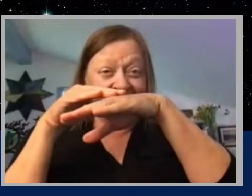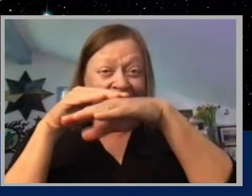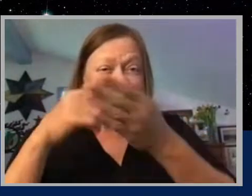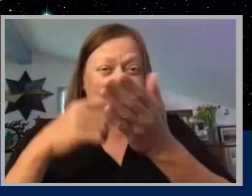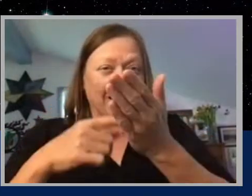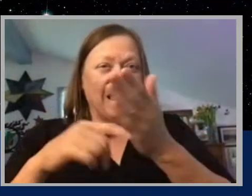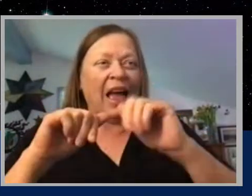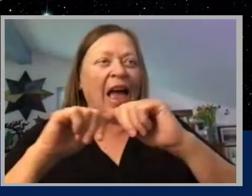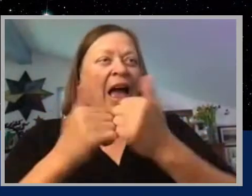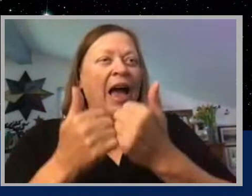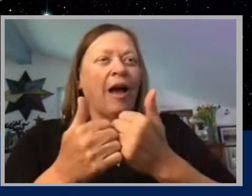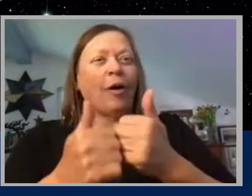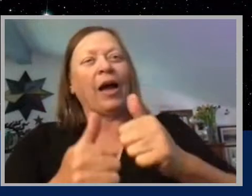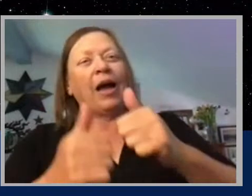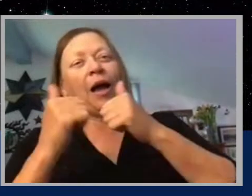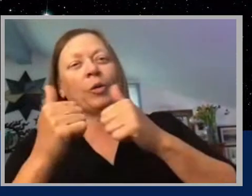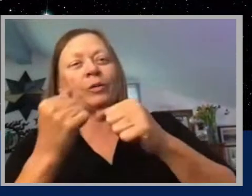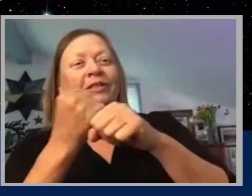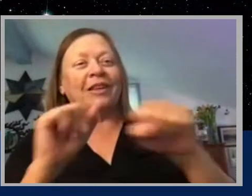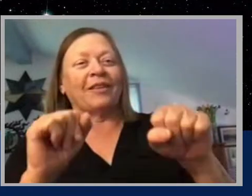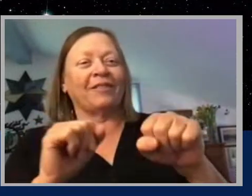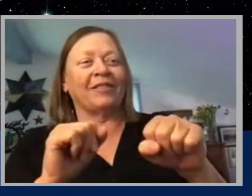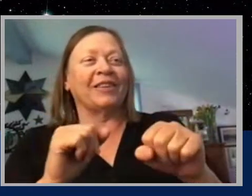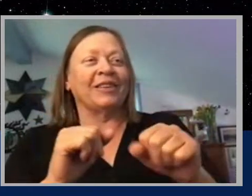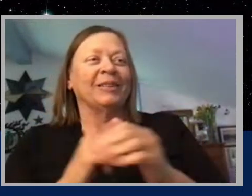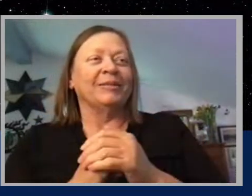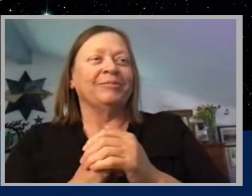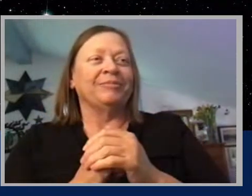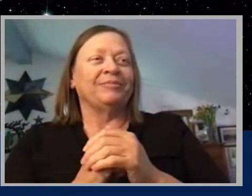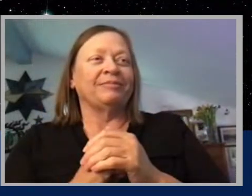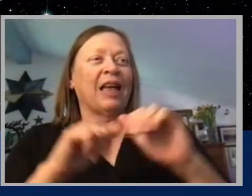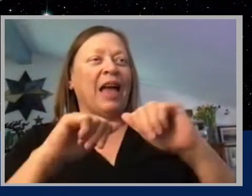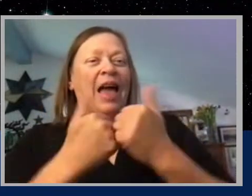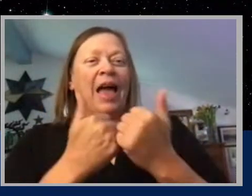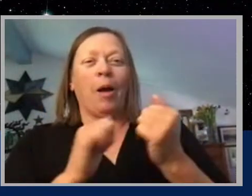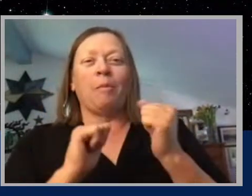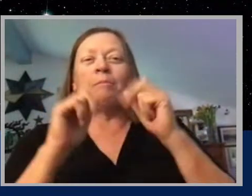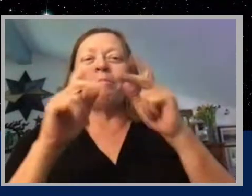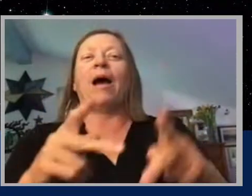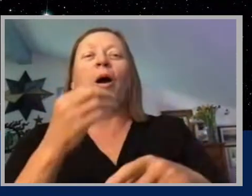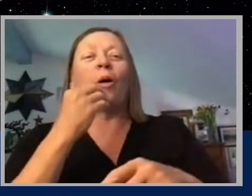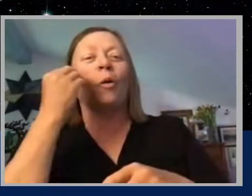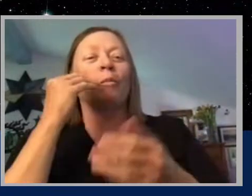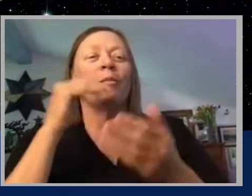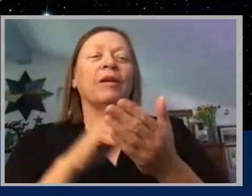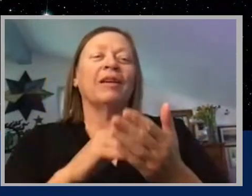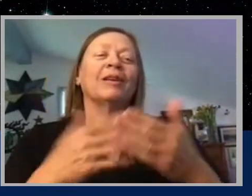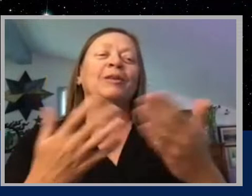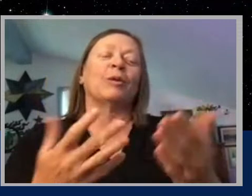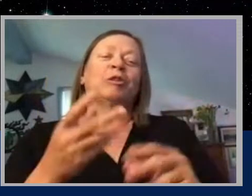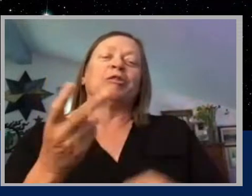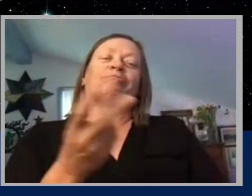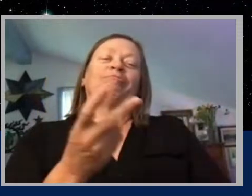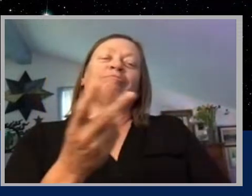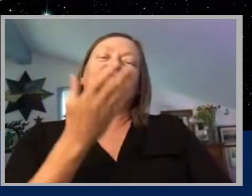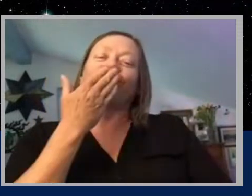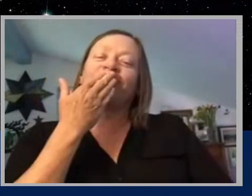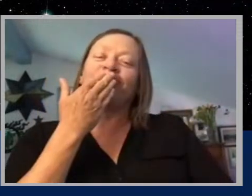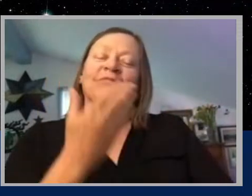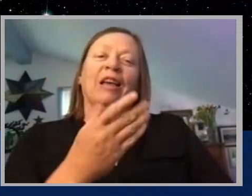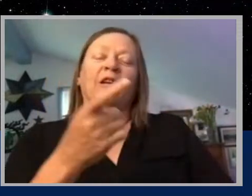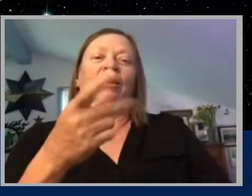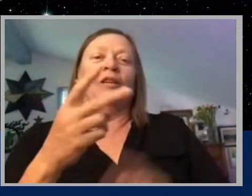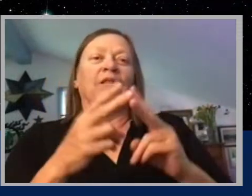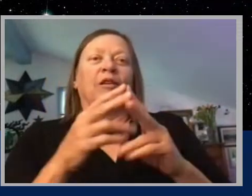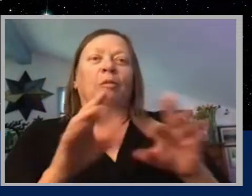It's in the water or whatever, back on a ship, on a helicopter, all the way back home again. And Sam and Lily, y'all are critical to making